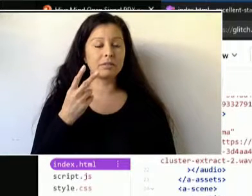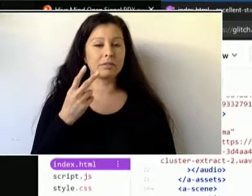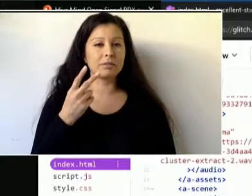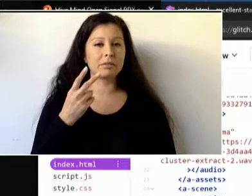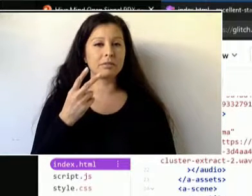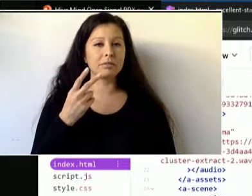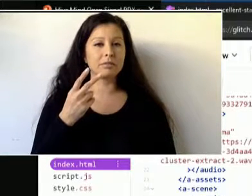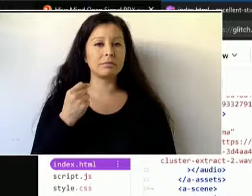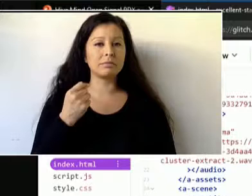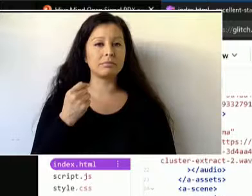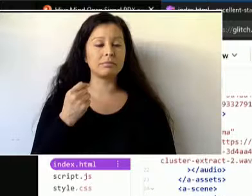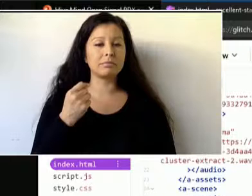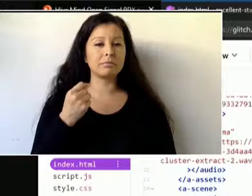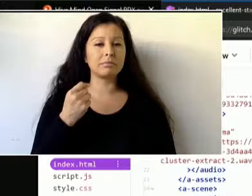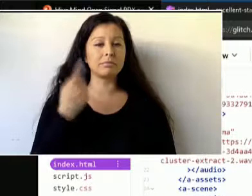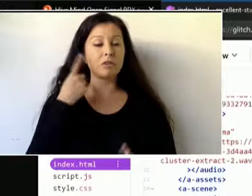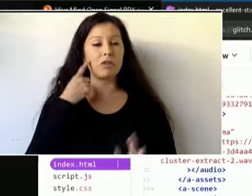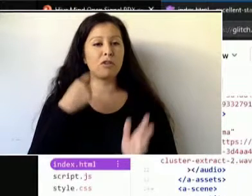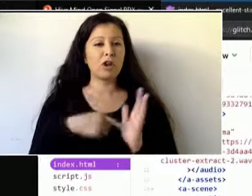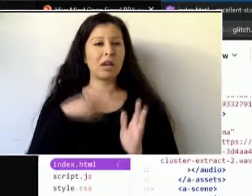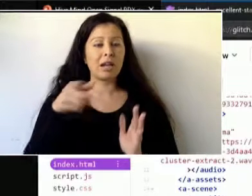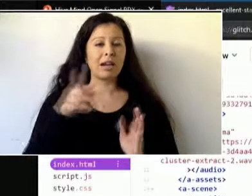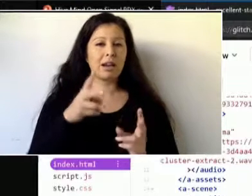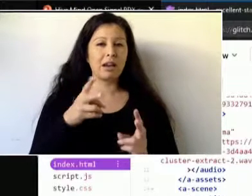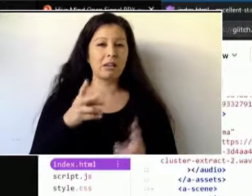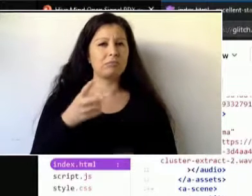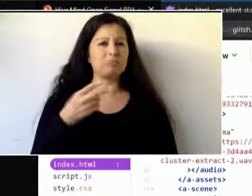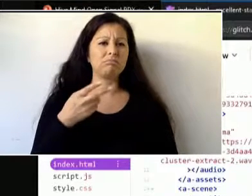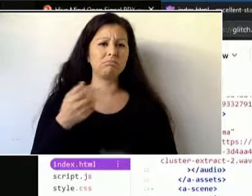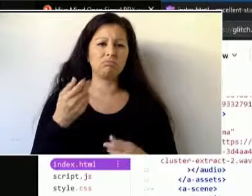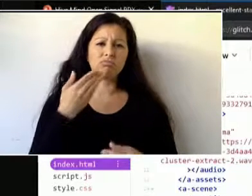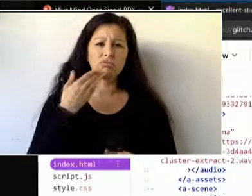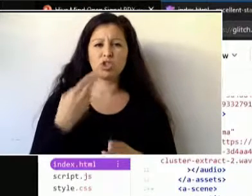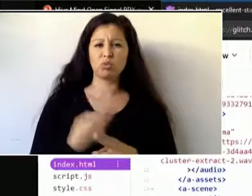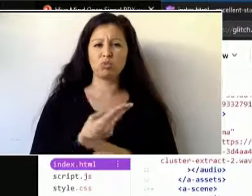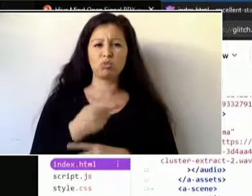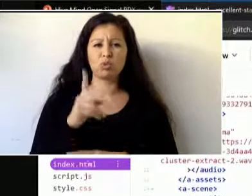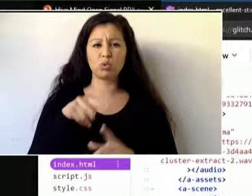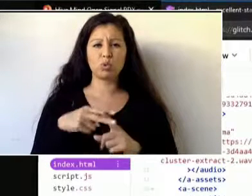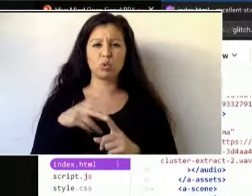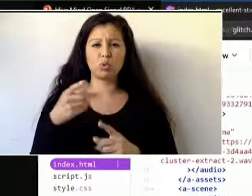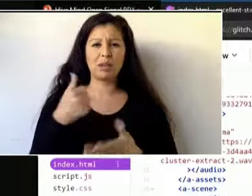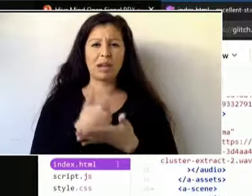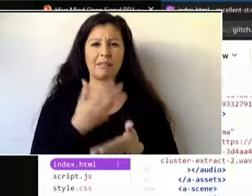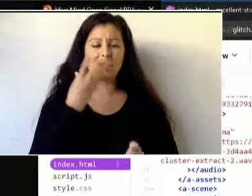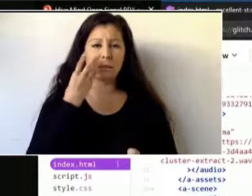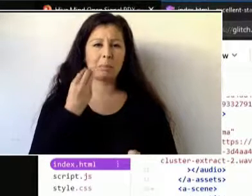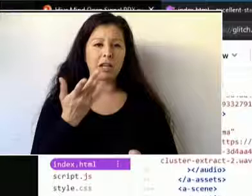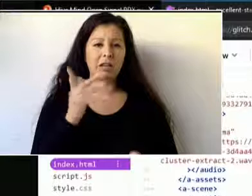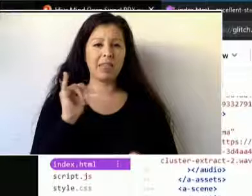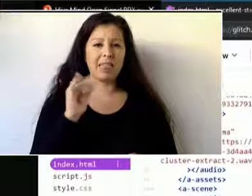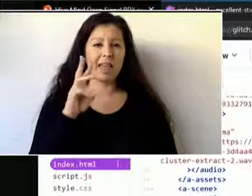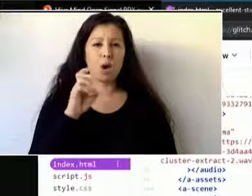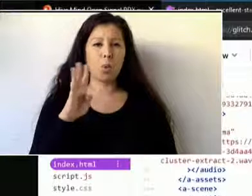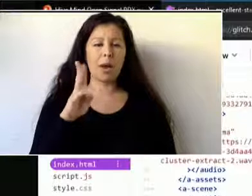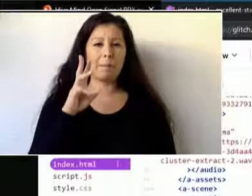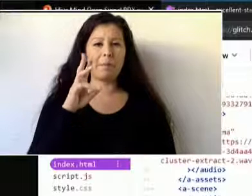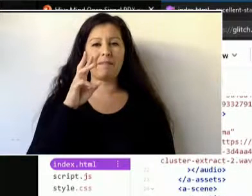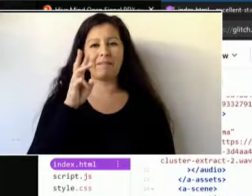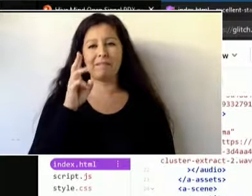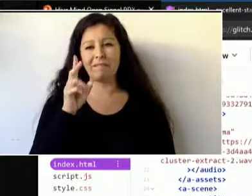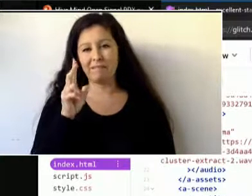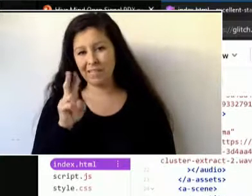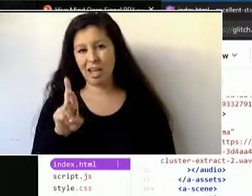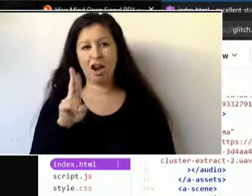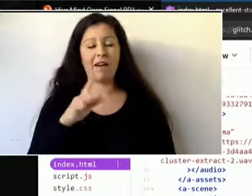can't. So this is like a very useful tool to kind of experience just like web VR environment. The cool thing about